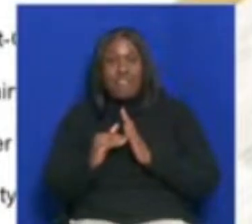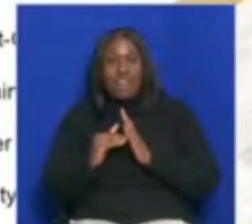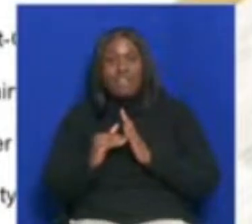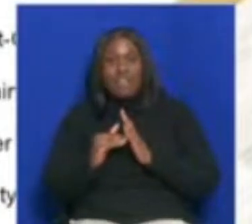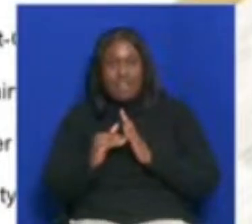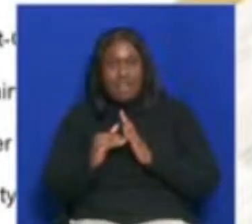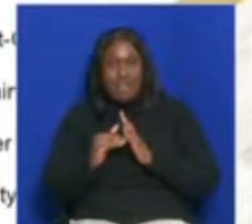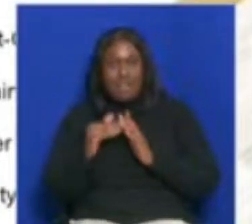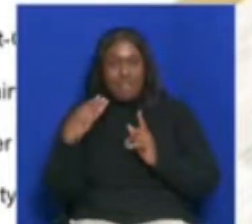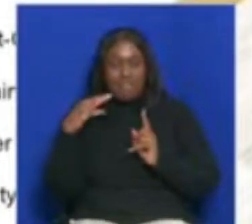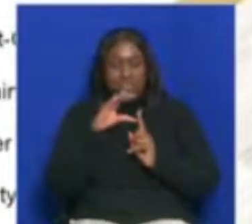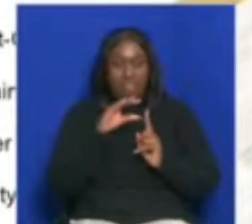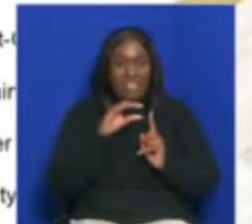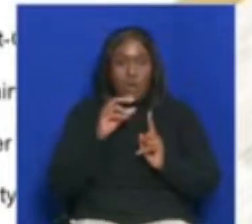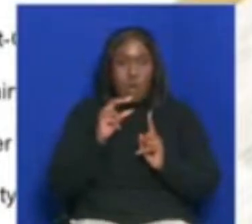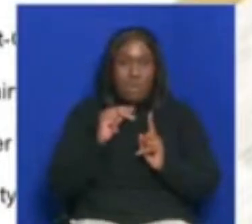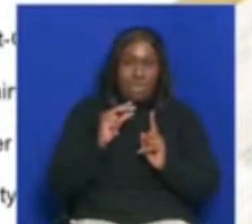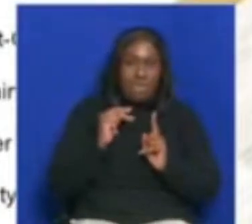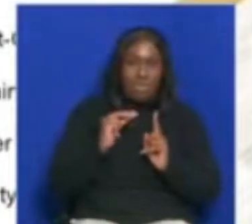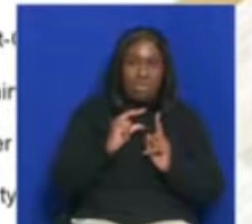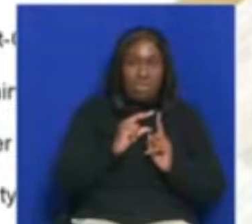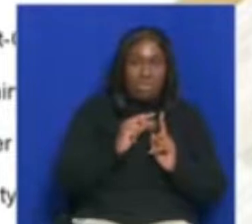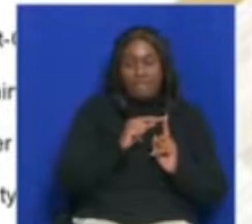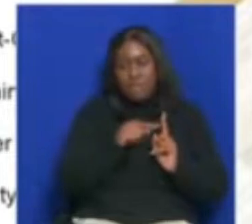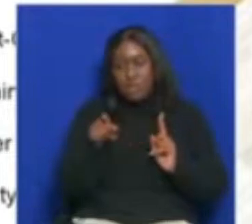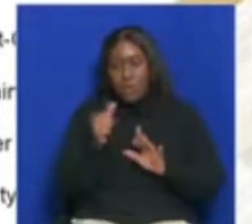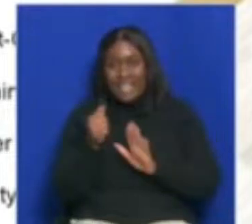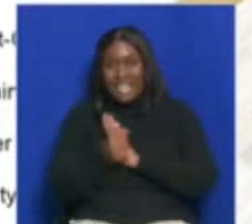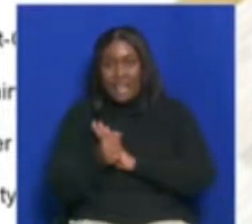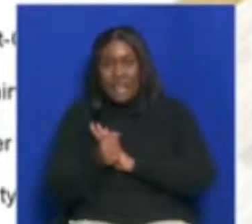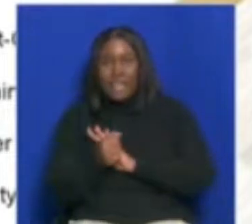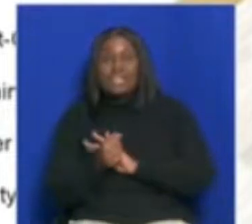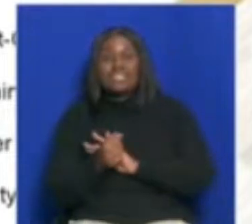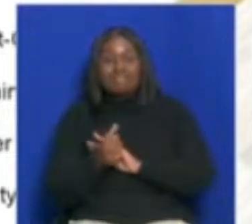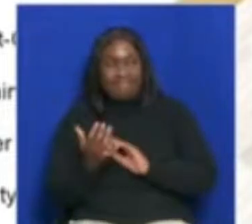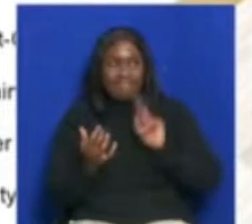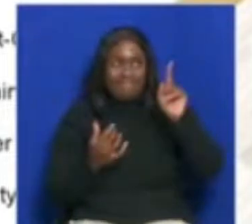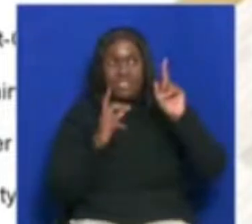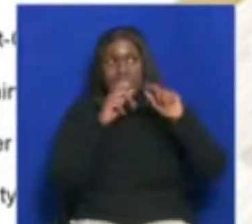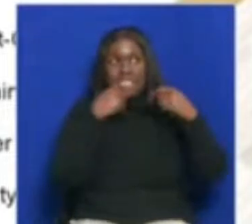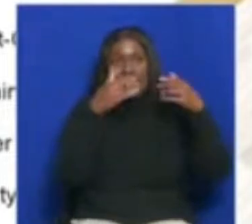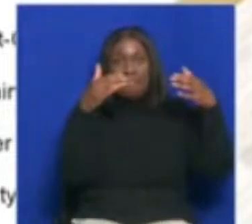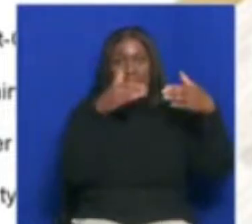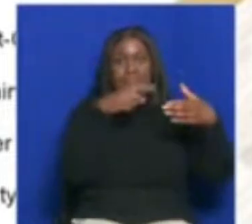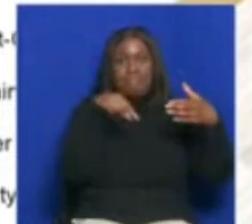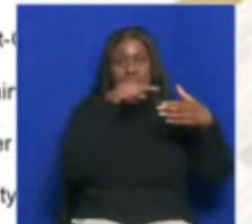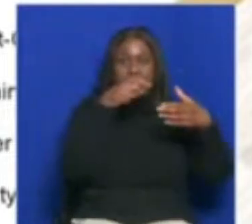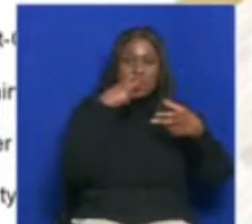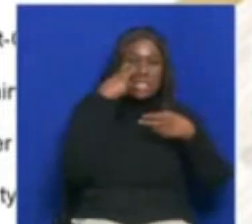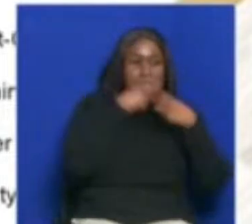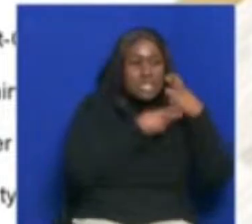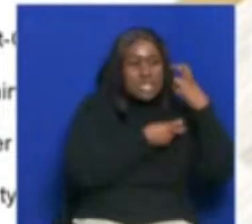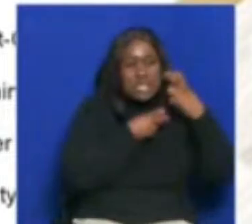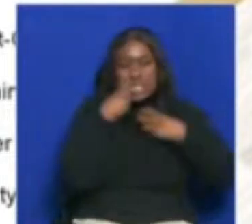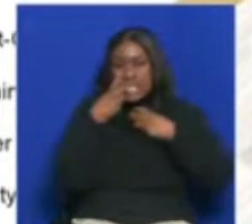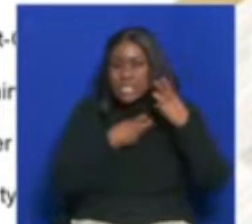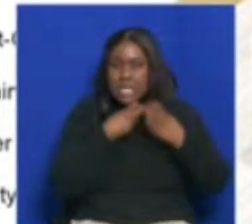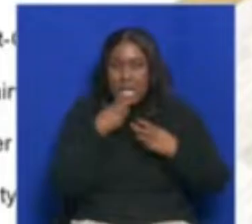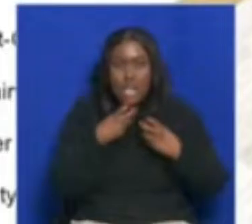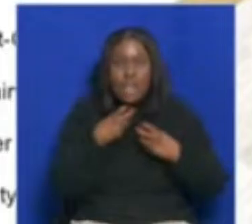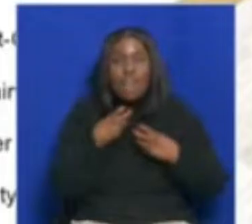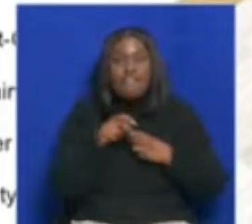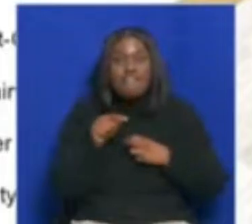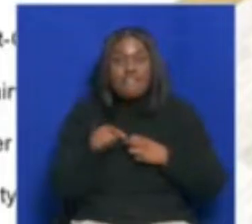Colonel Dina Govender and his team, they went all out looking for Bevan and the other